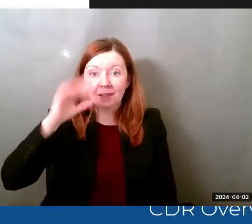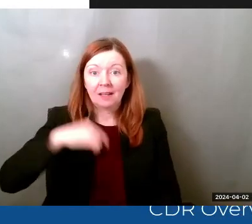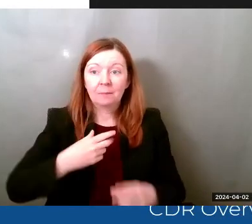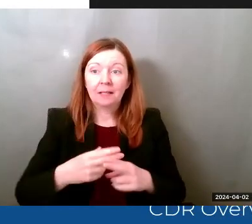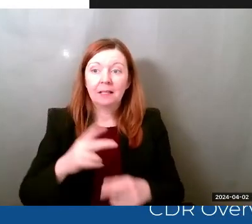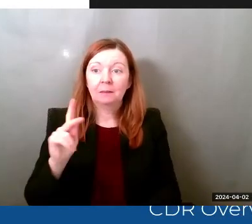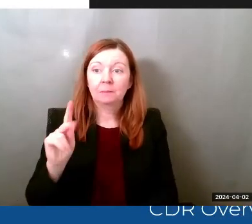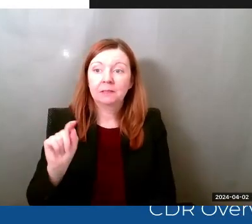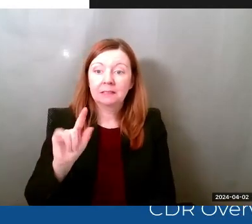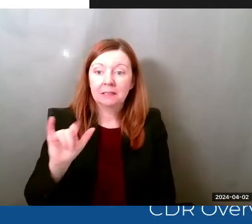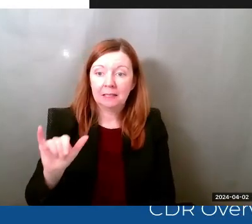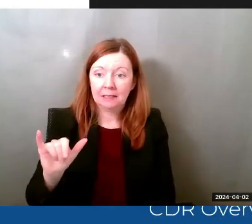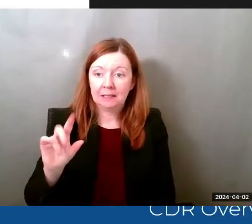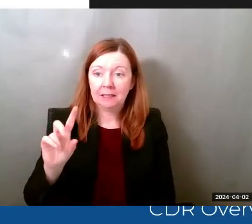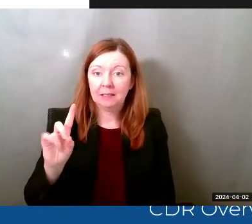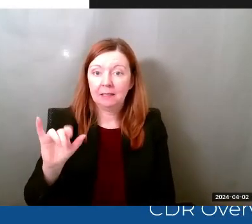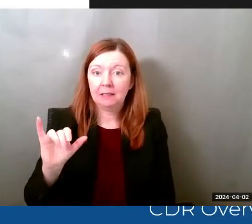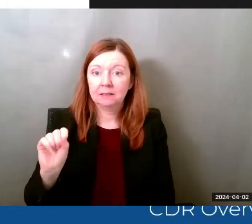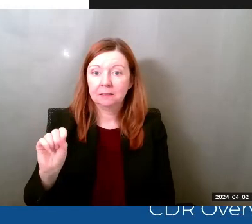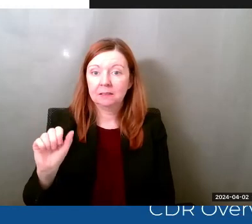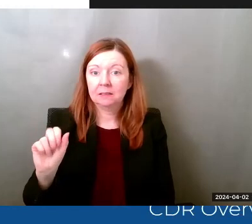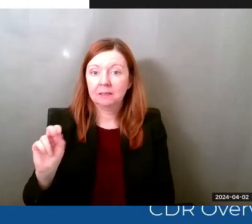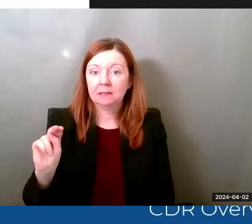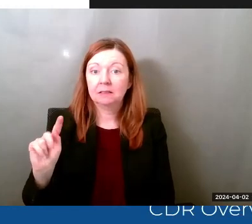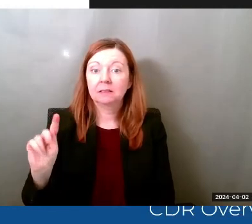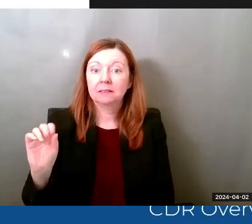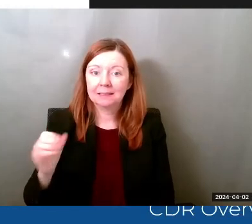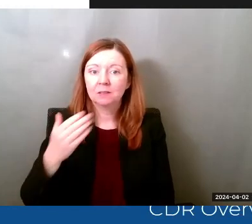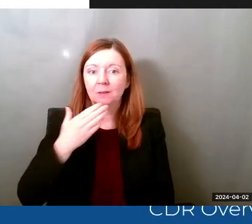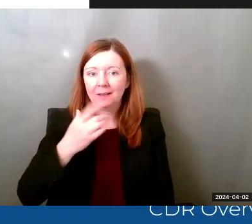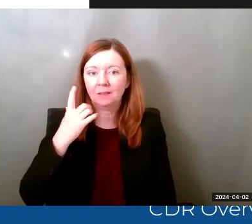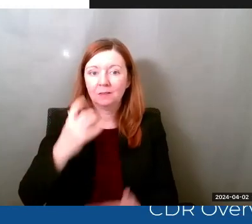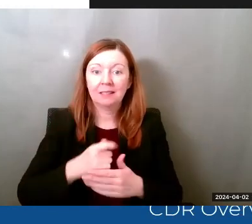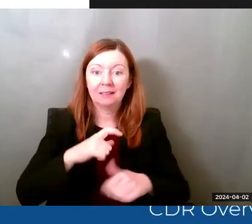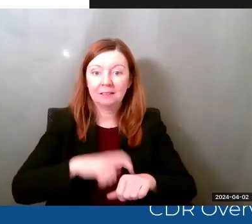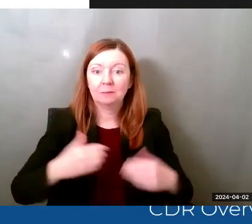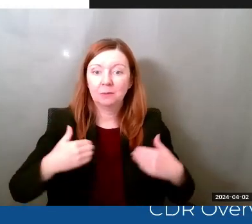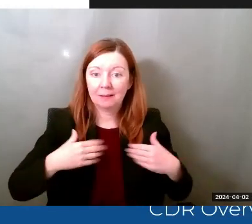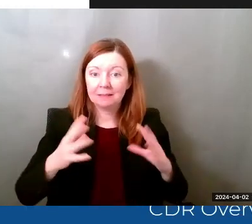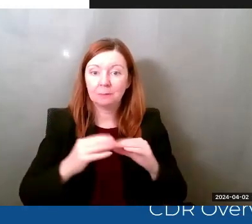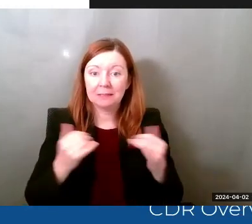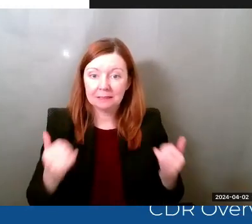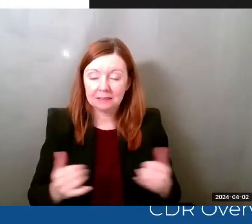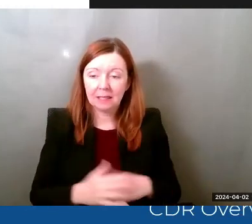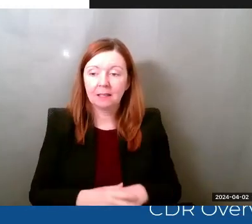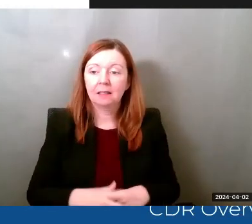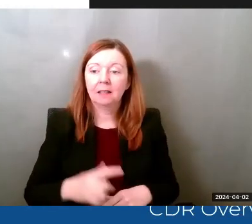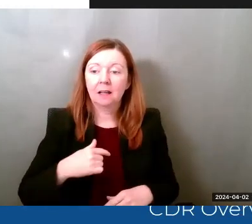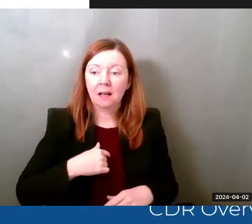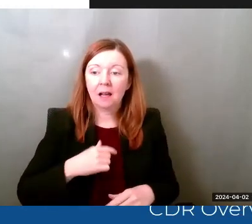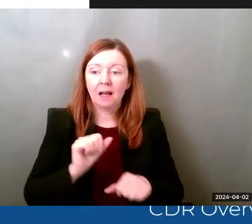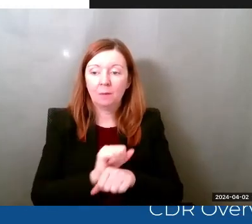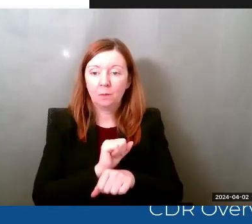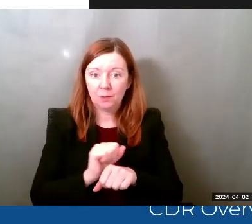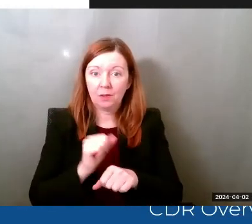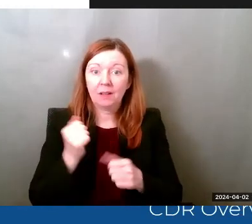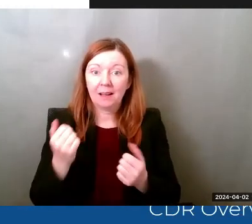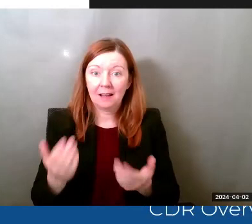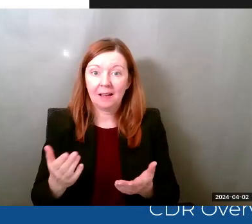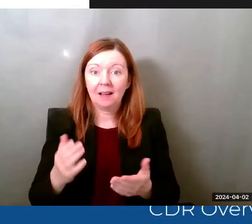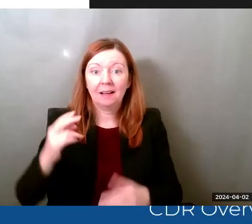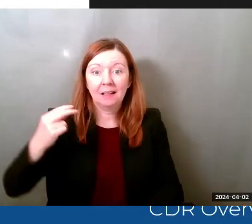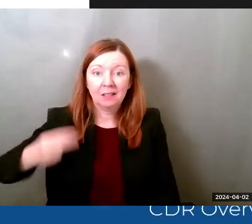is Katie. My name is Katie DeSanto. Thank you for taking the time to have this meeting today. I work at